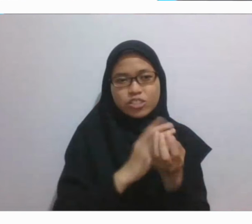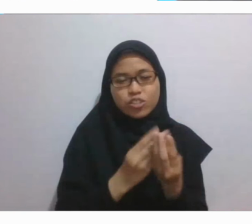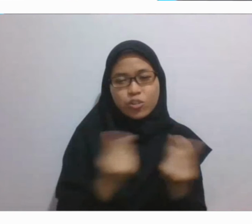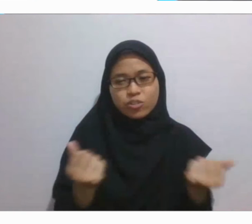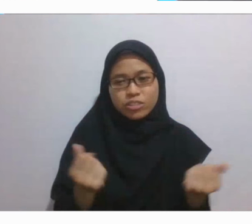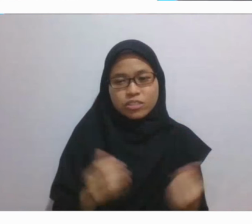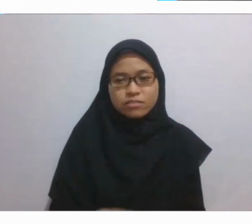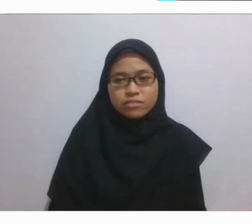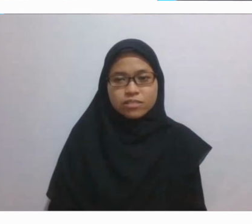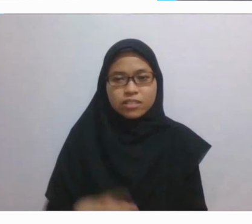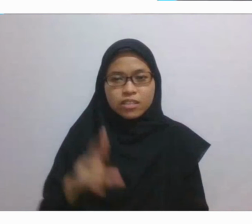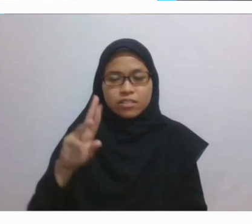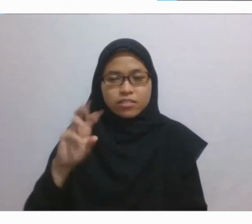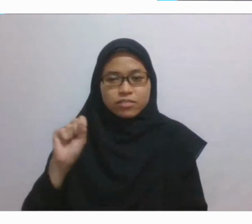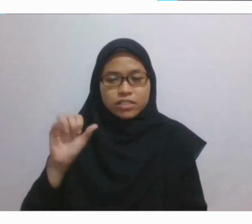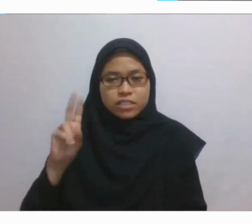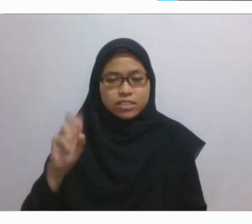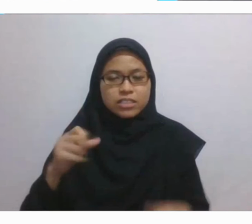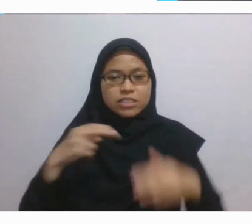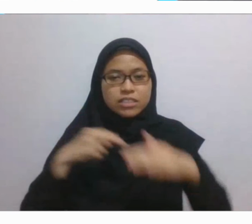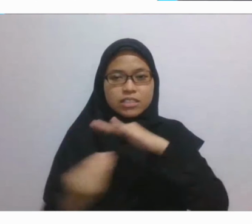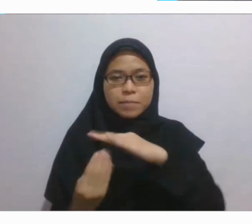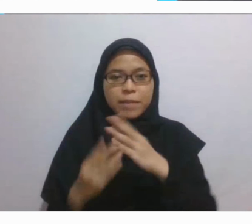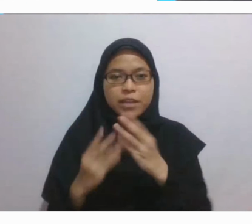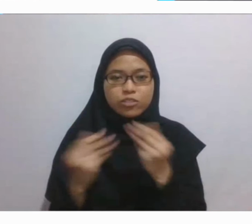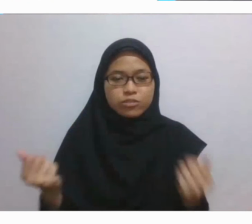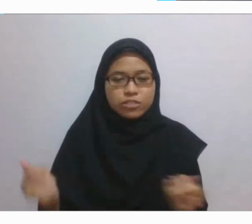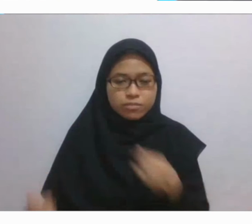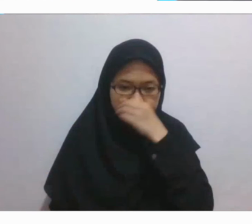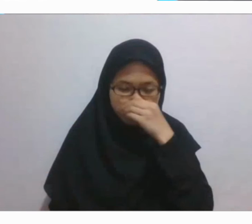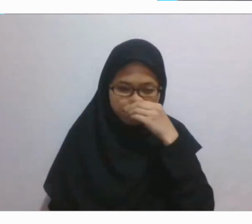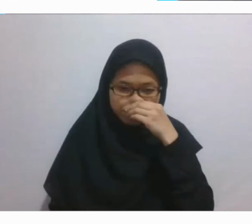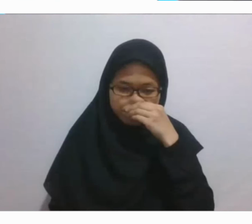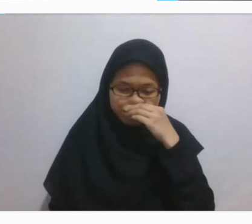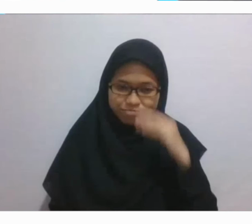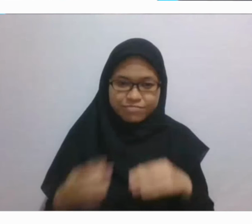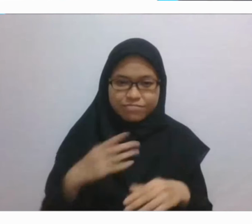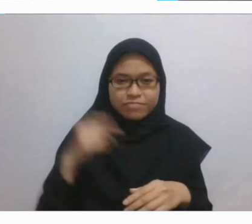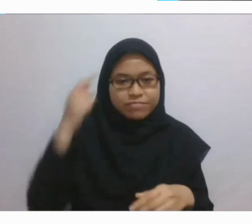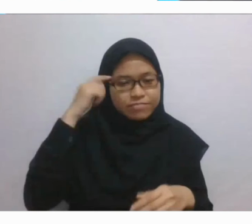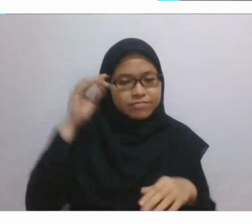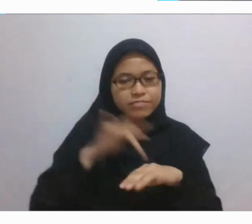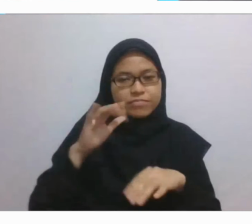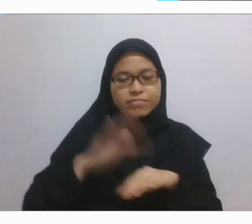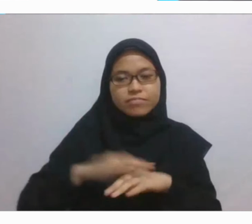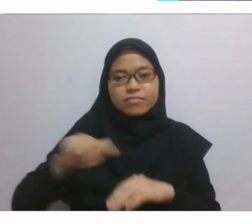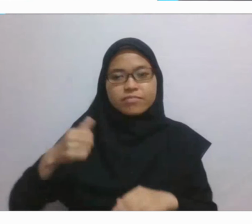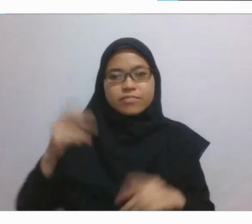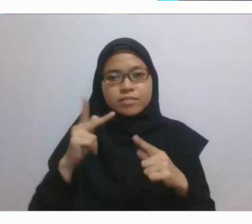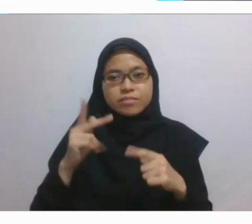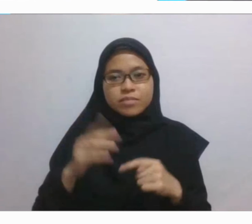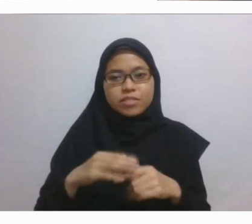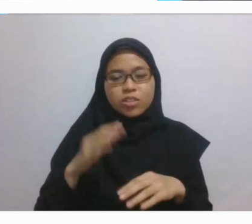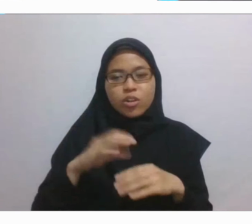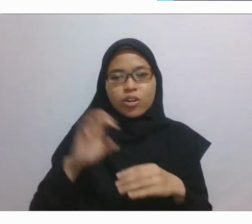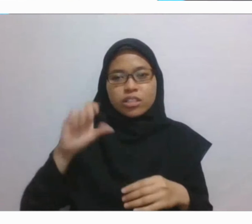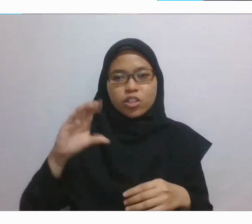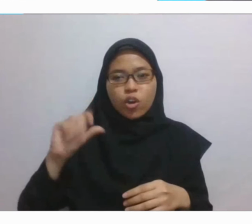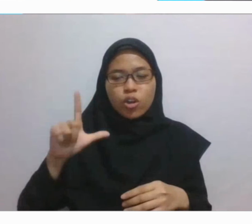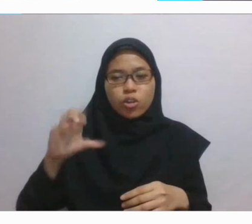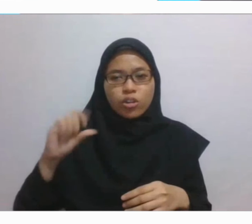put it as versus nature-based solutions. And I think it touches on other points you made around ecological, you know, how do